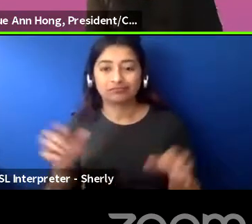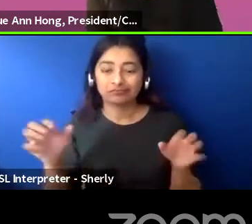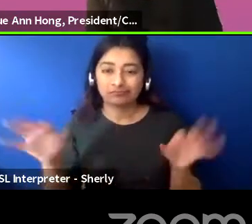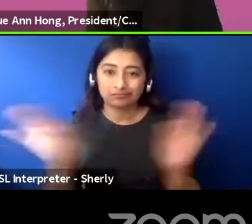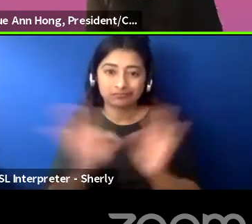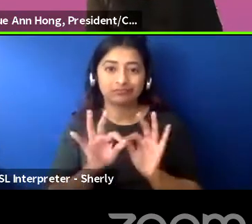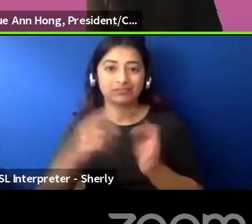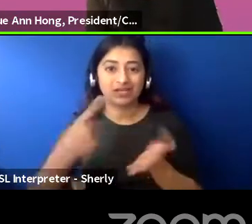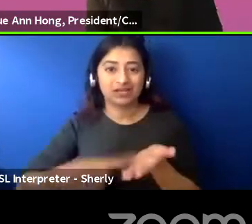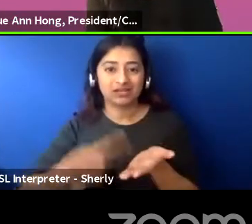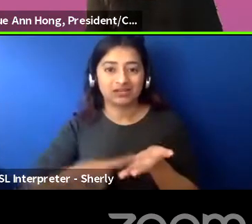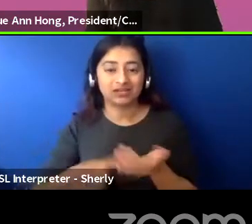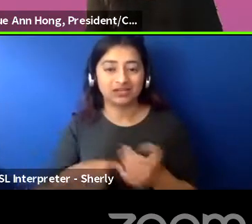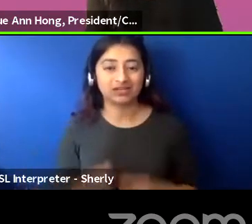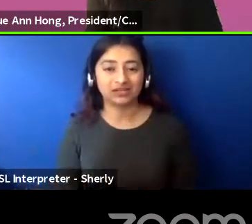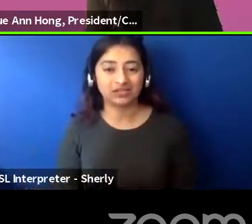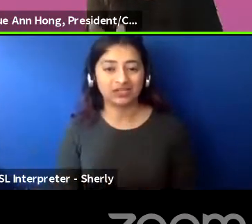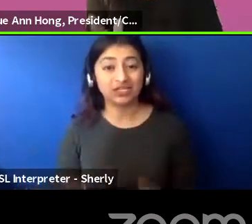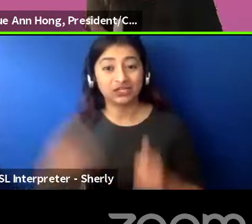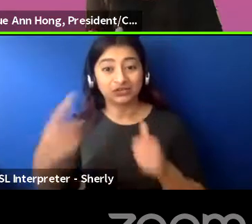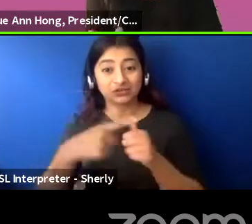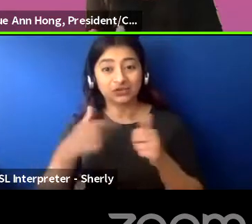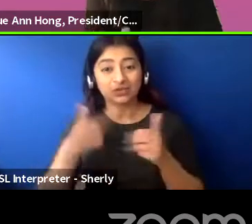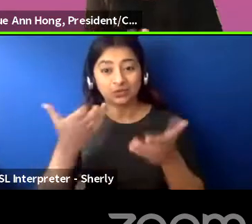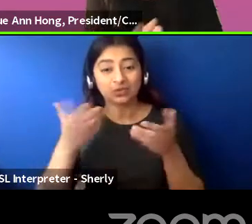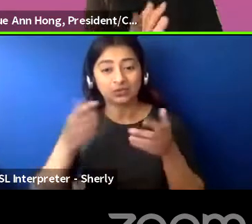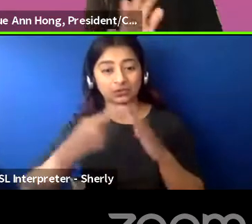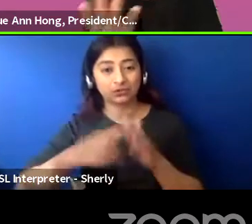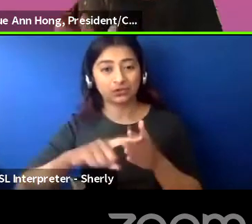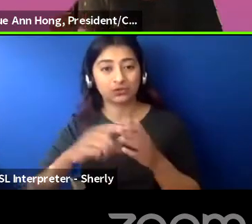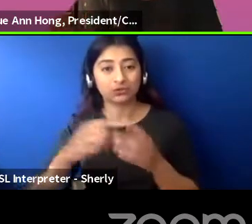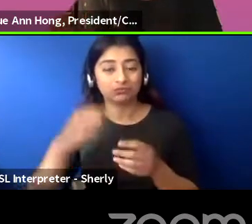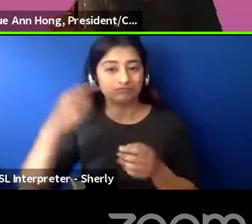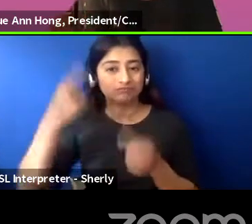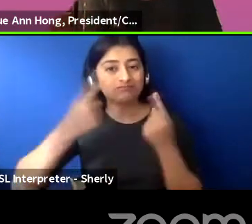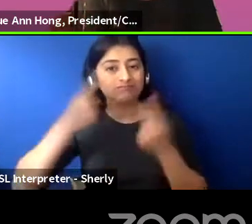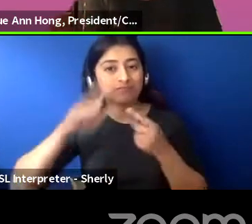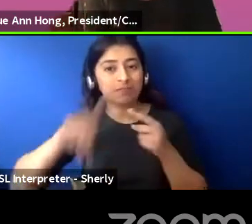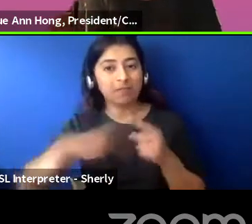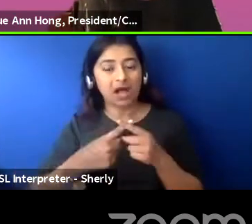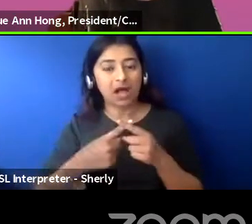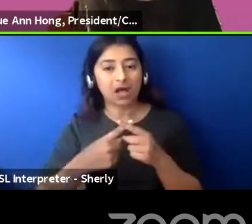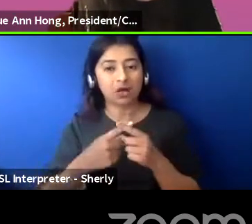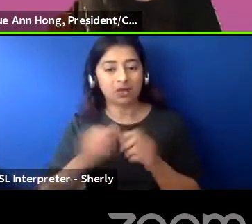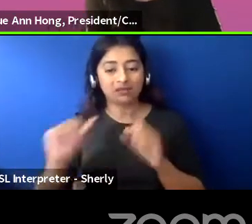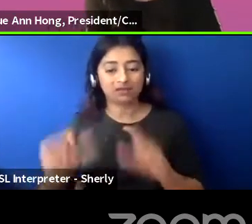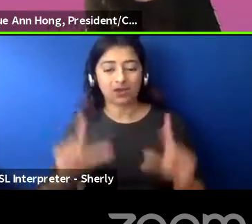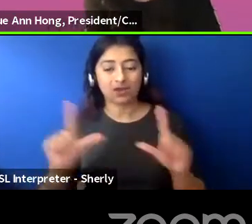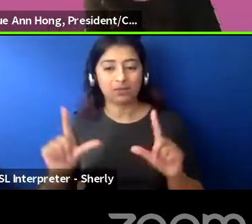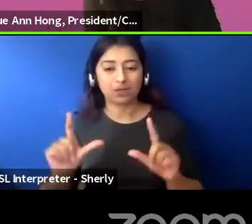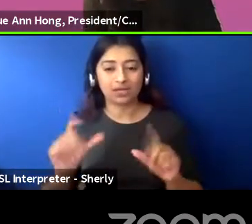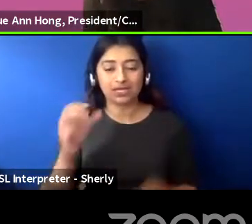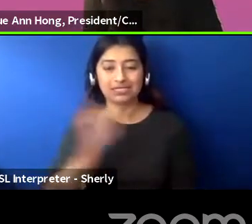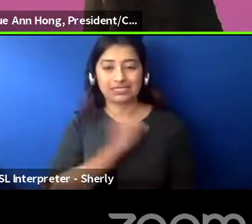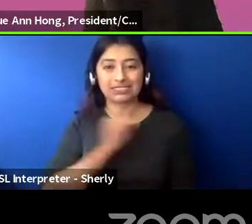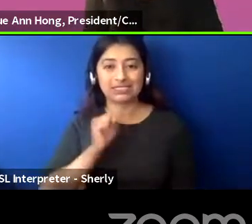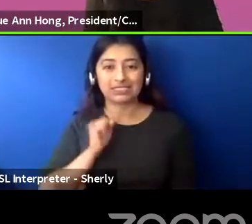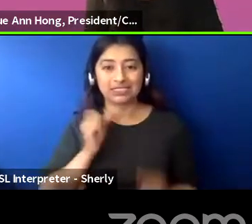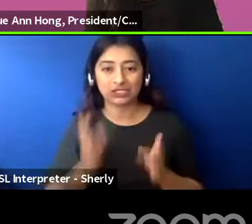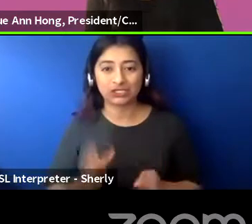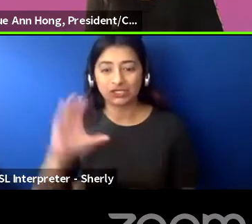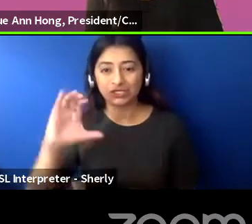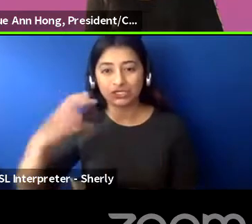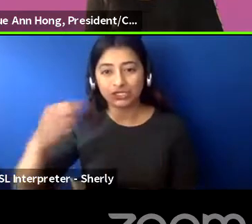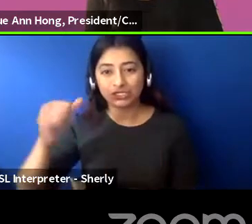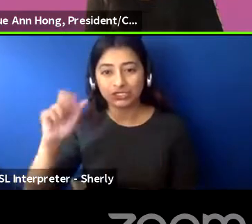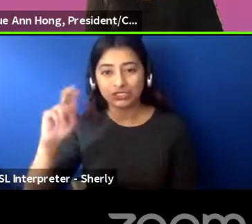want to do is start off just by talking about the framework that Senator Chang laid out for us, and just describe